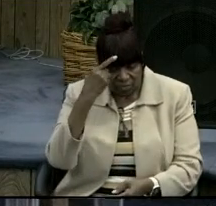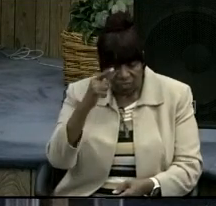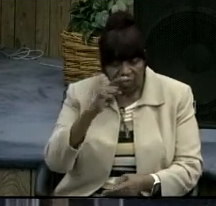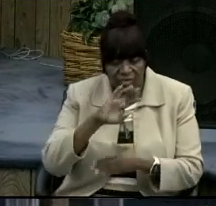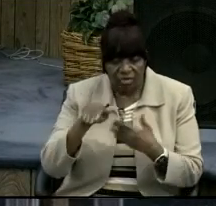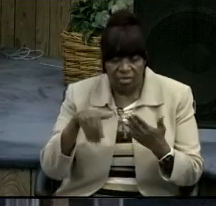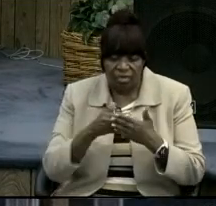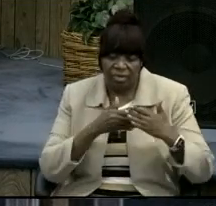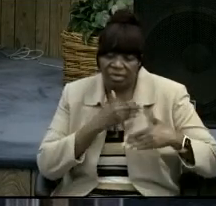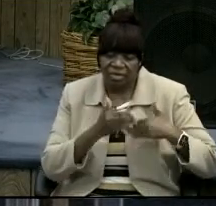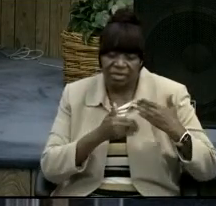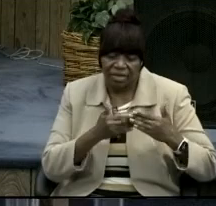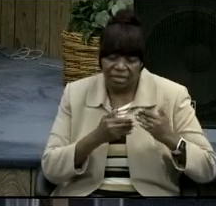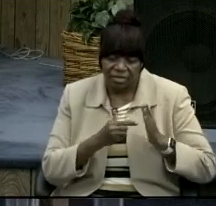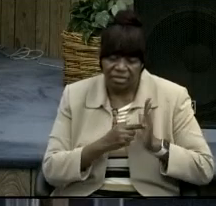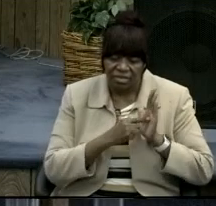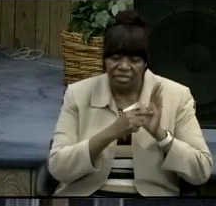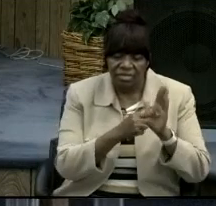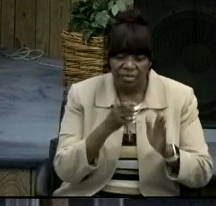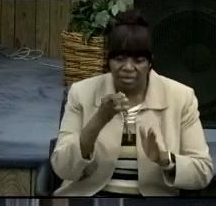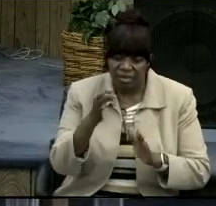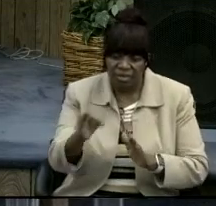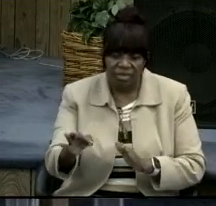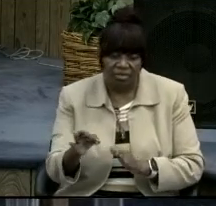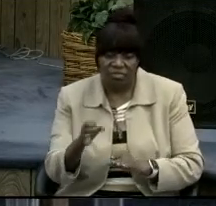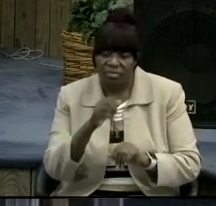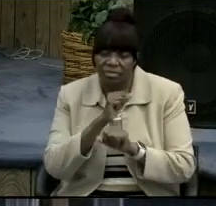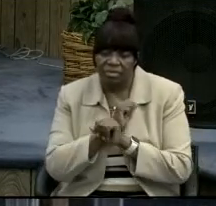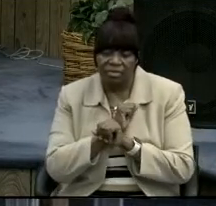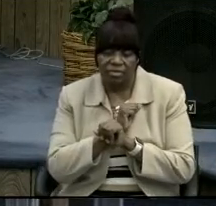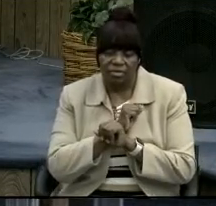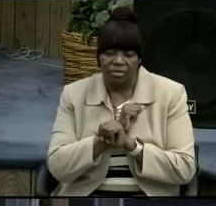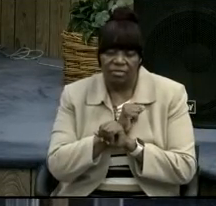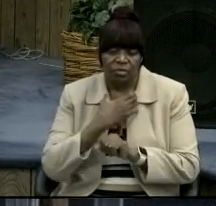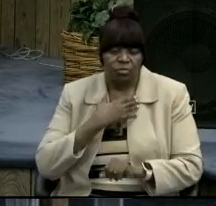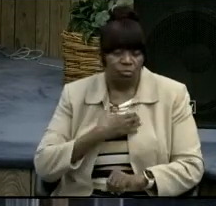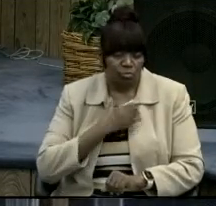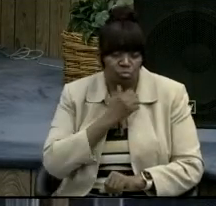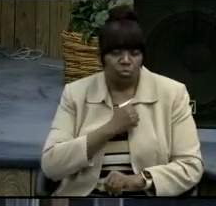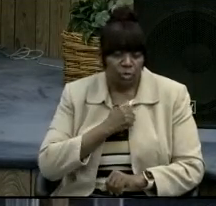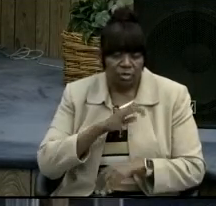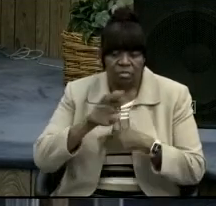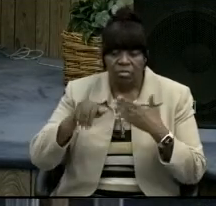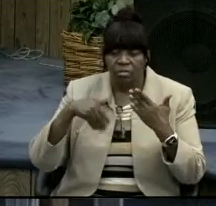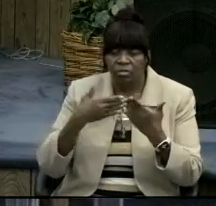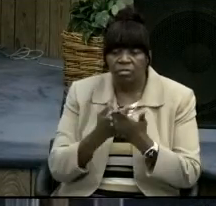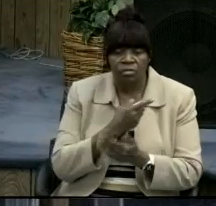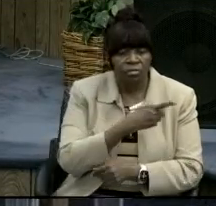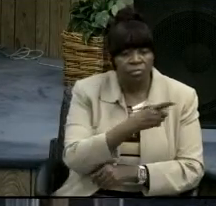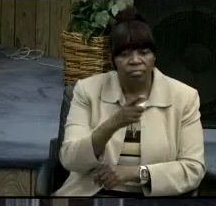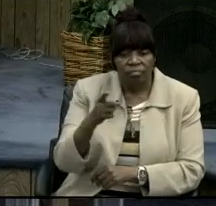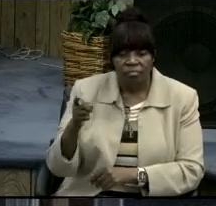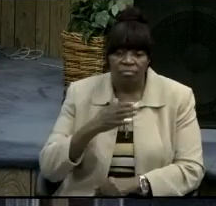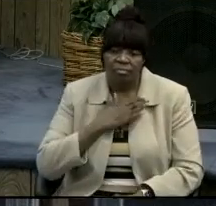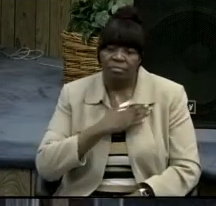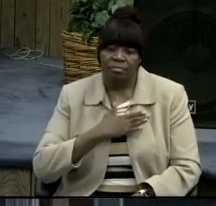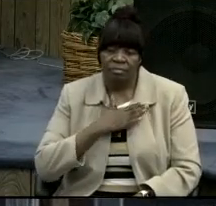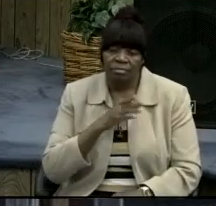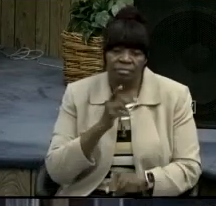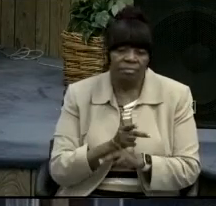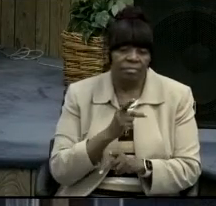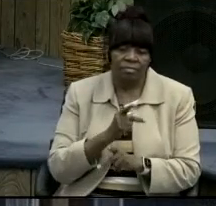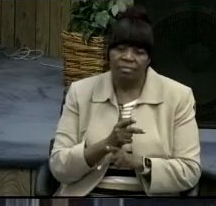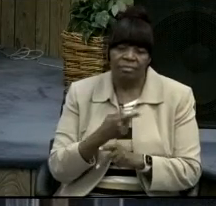expressions of sympathy, and love. We appreciate each and every one of you. Please keep me in and